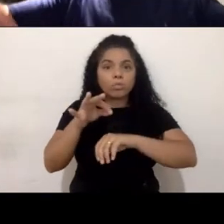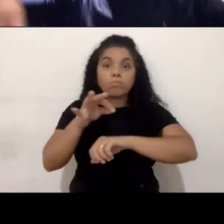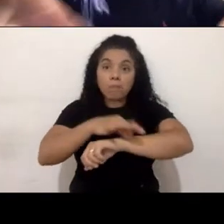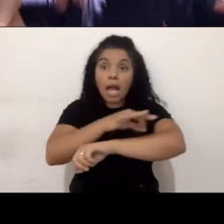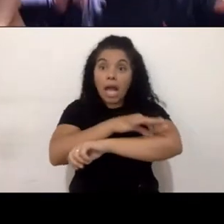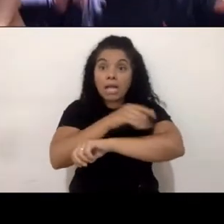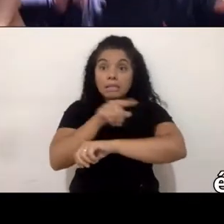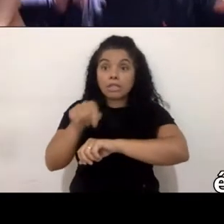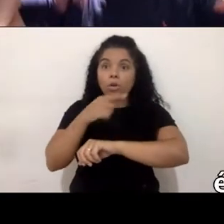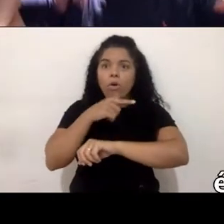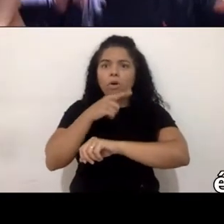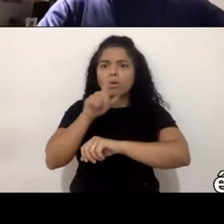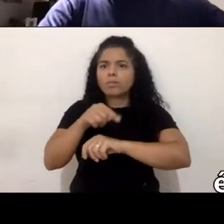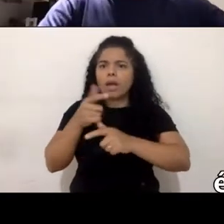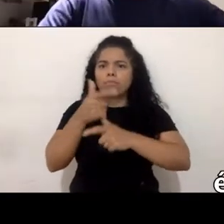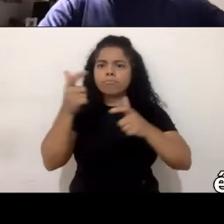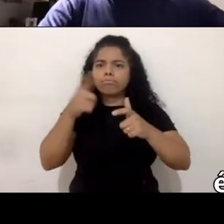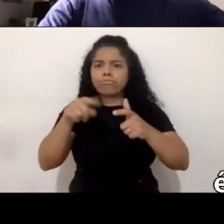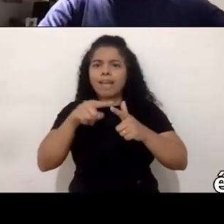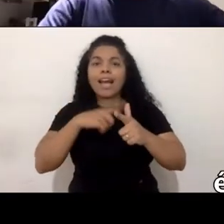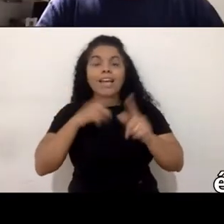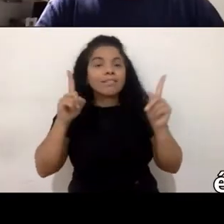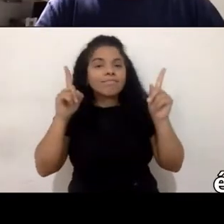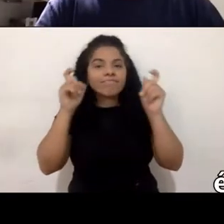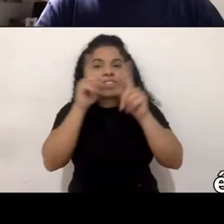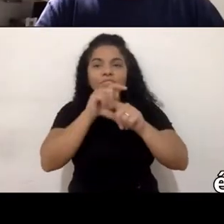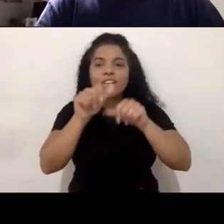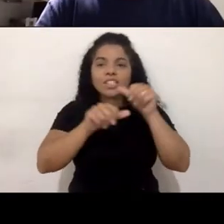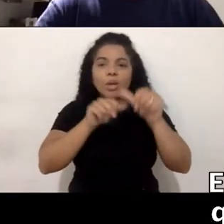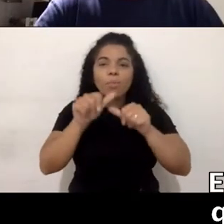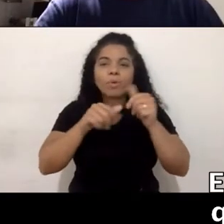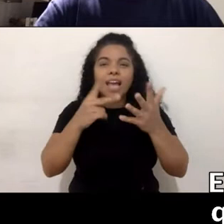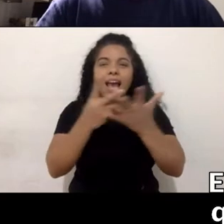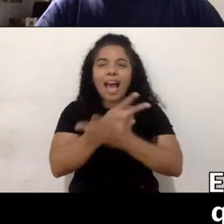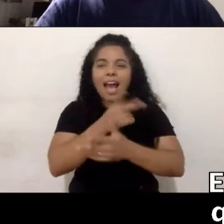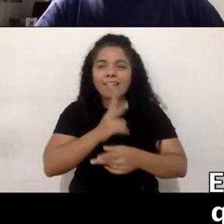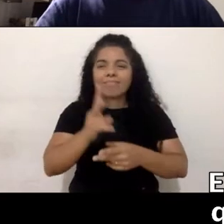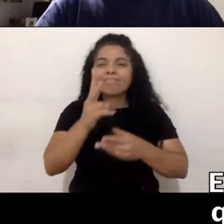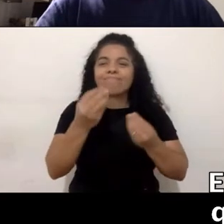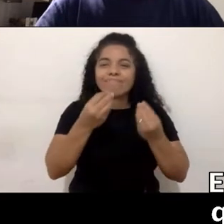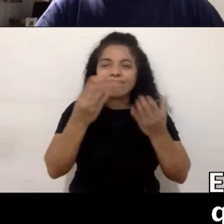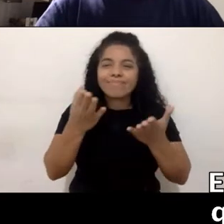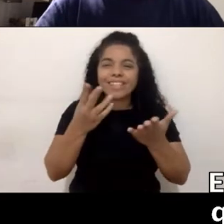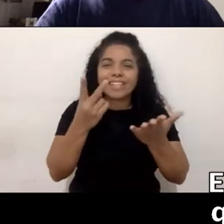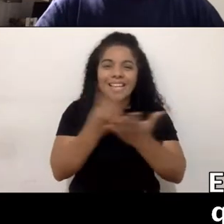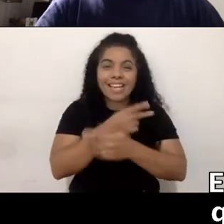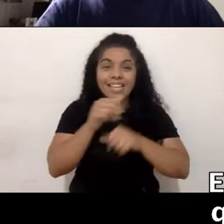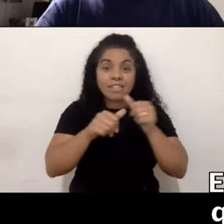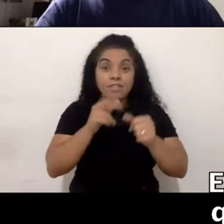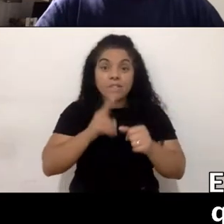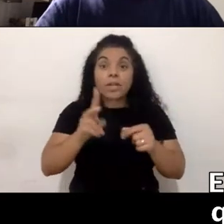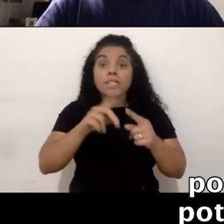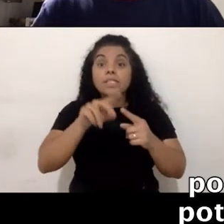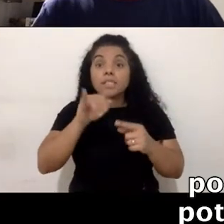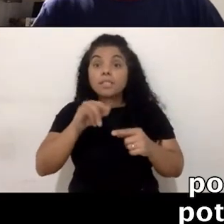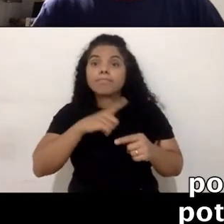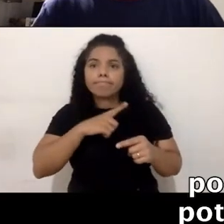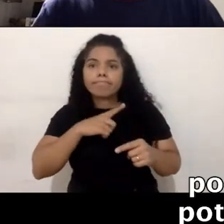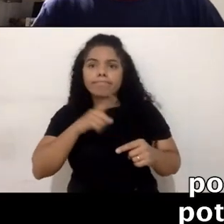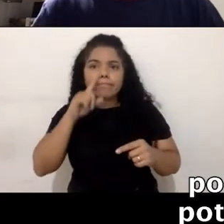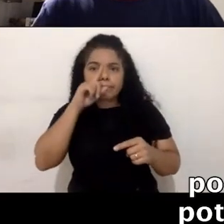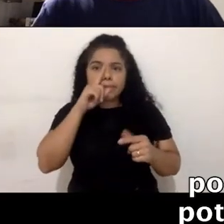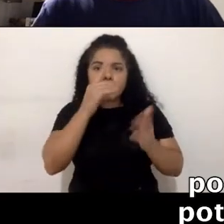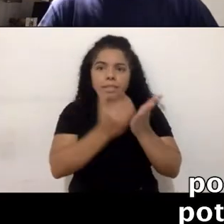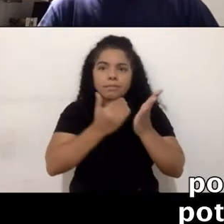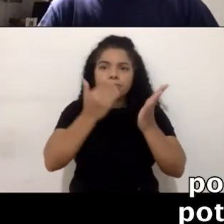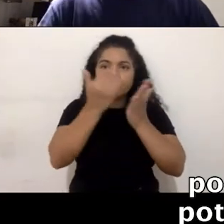to change frequently, hard to deliver changes frequently. And there's an increased risk. Every time you do make a change, because there's so